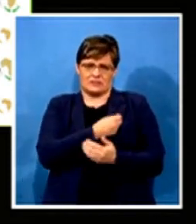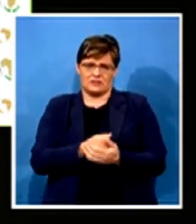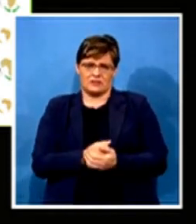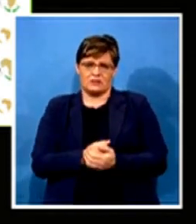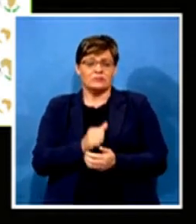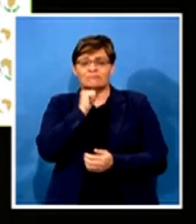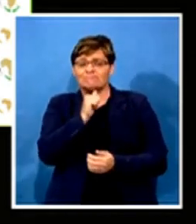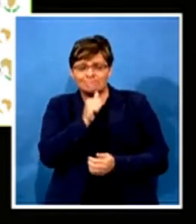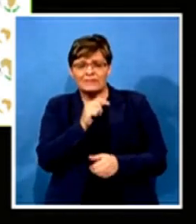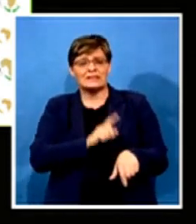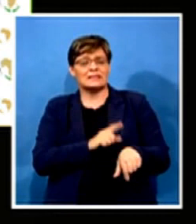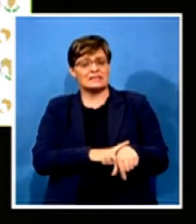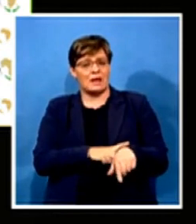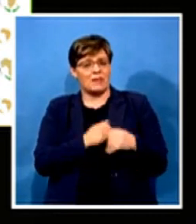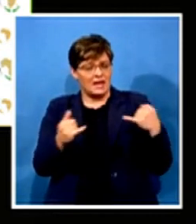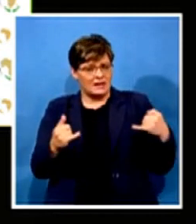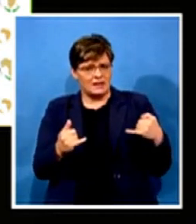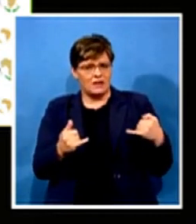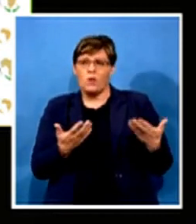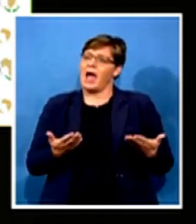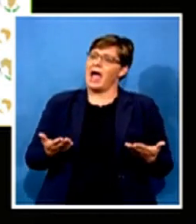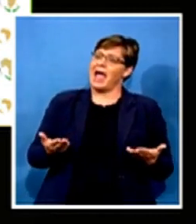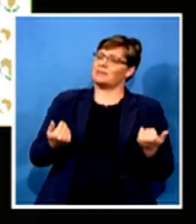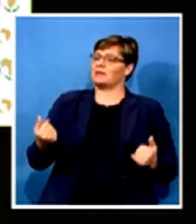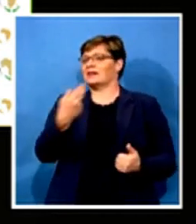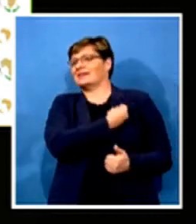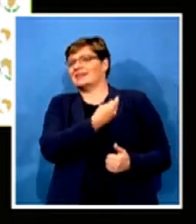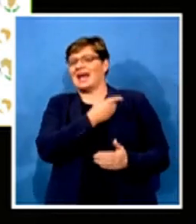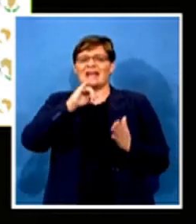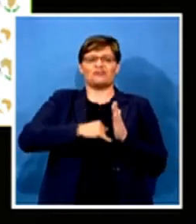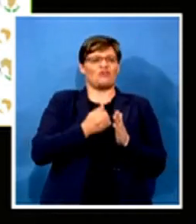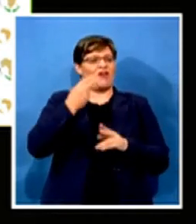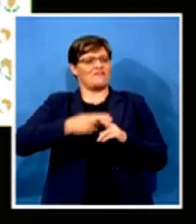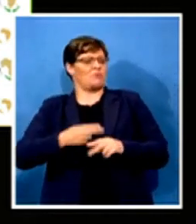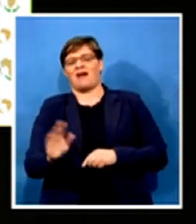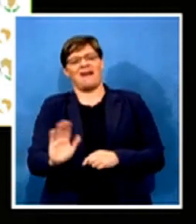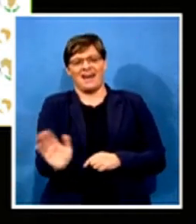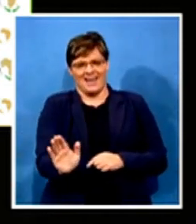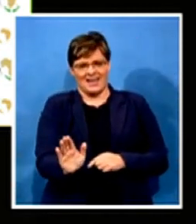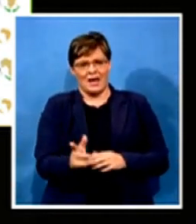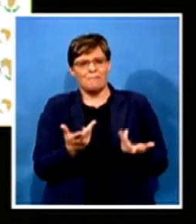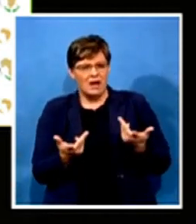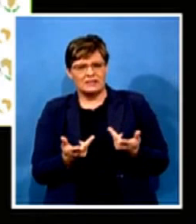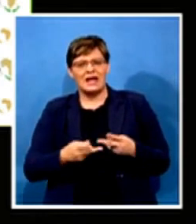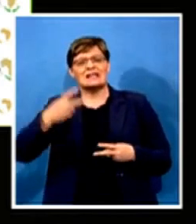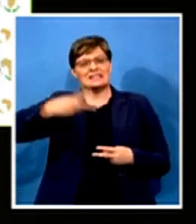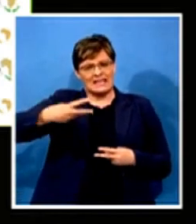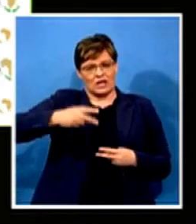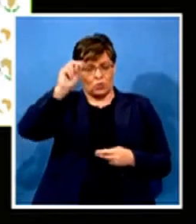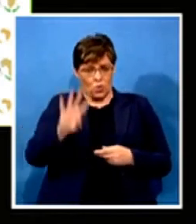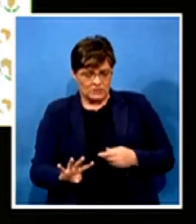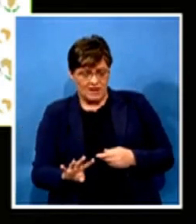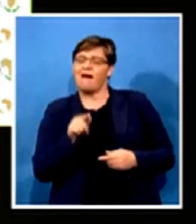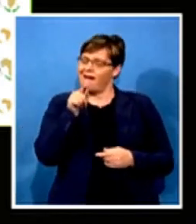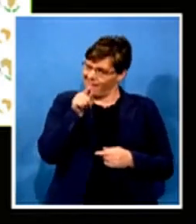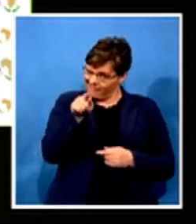shouldn't expect to have vaccinations in January, February, but come the second quarter, we expect to see, that is starting from April,